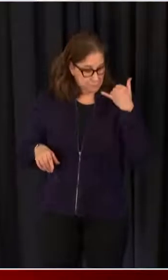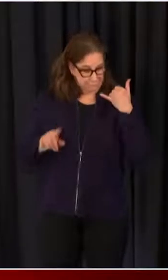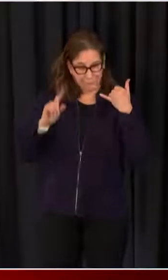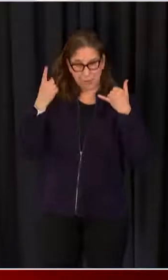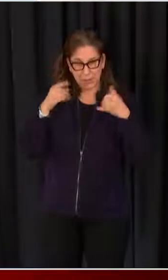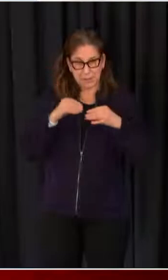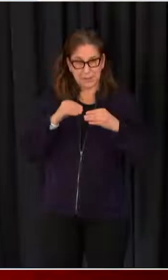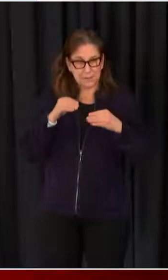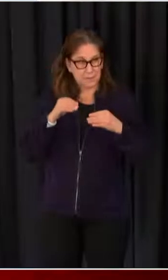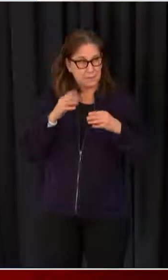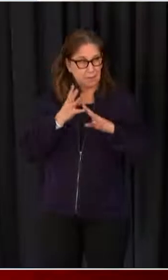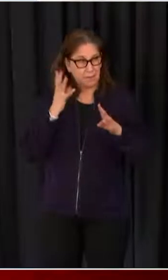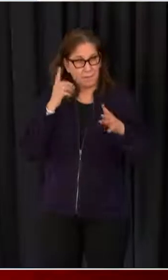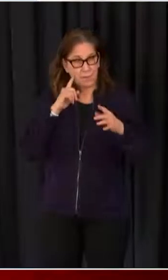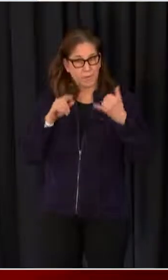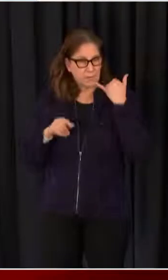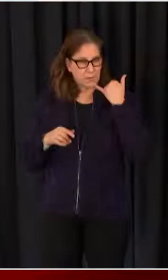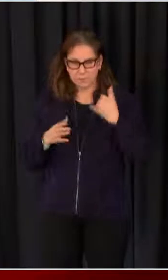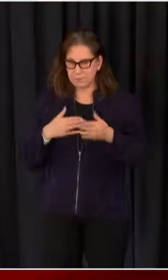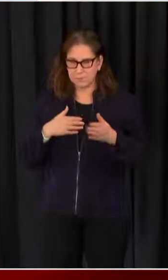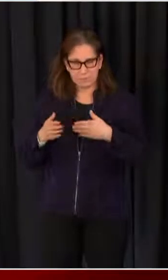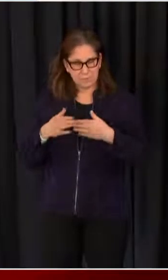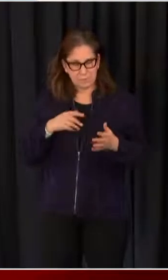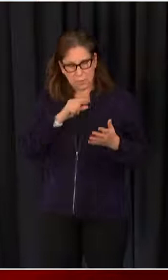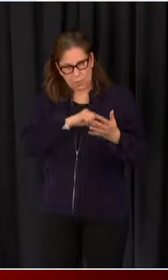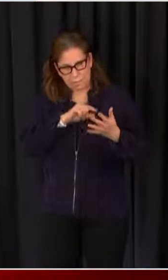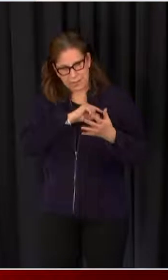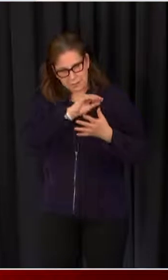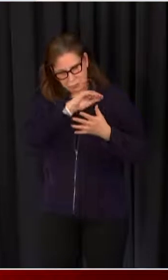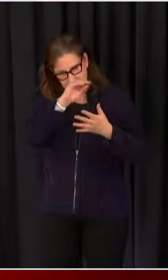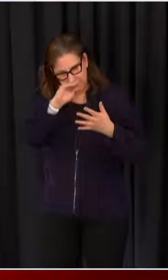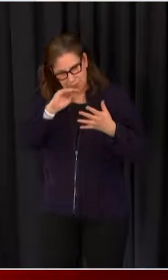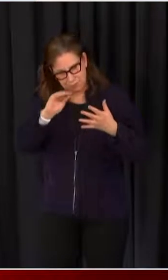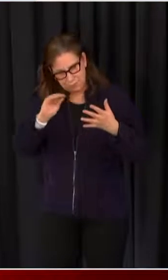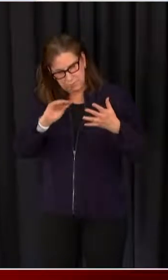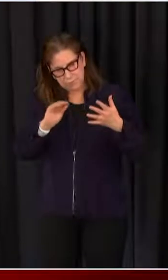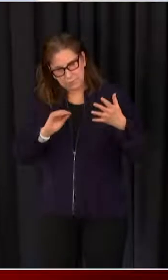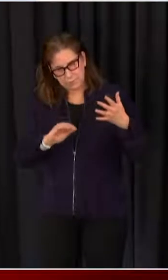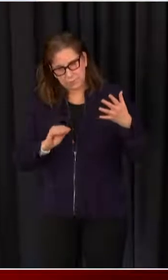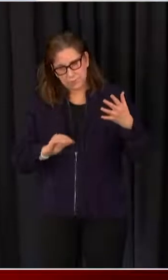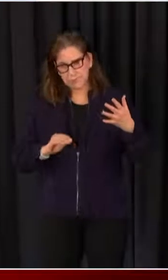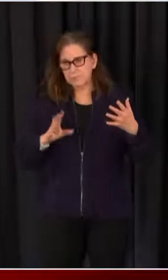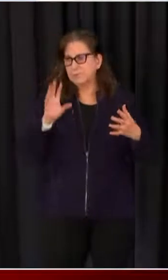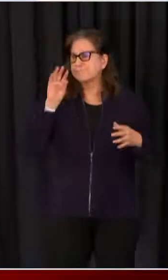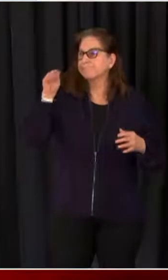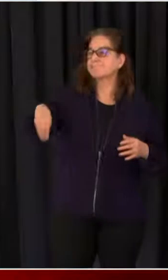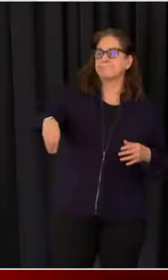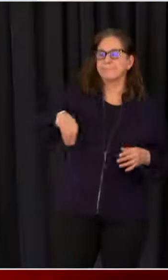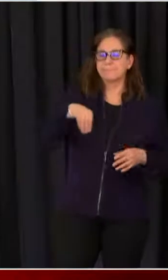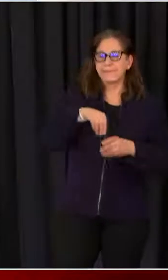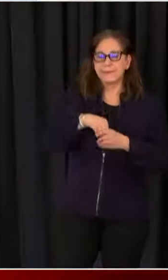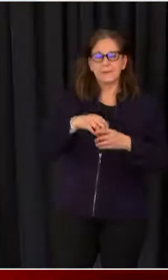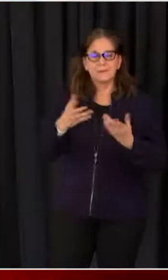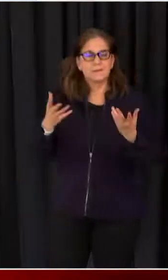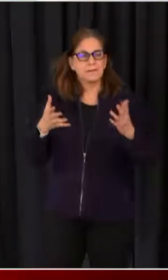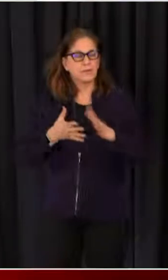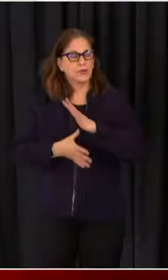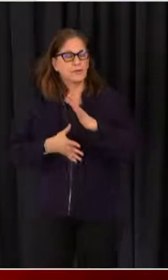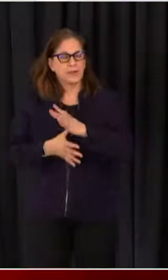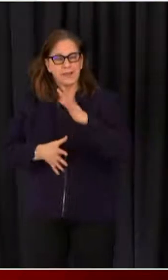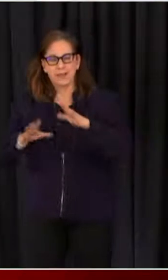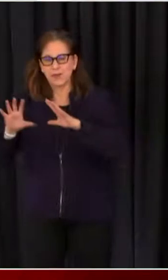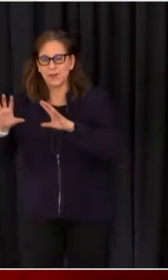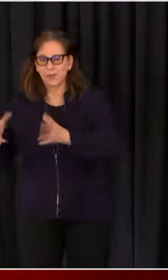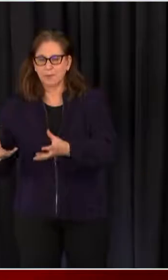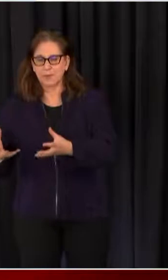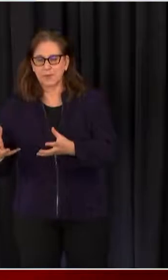We would be hopeful that people are not going to just go into the system who are members of the general public,